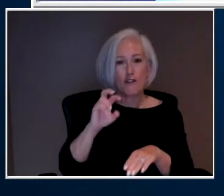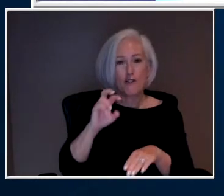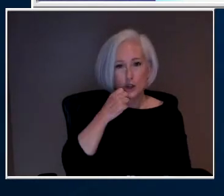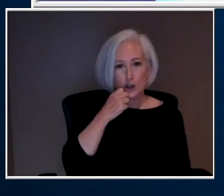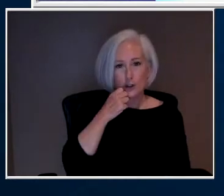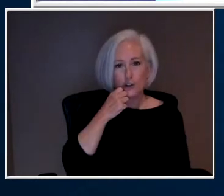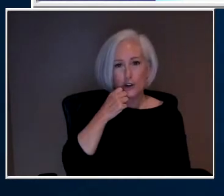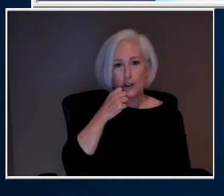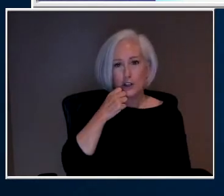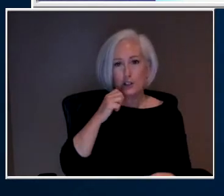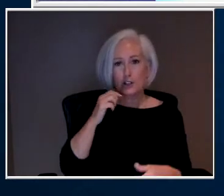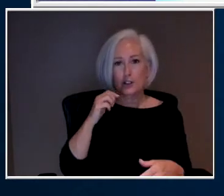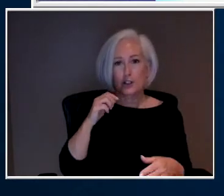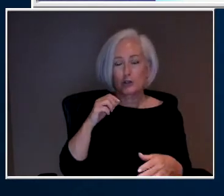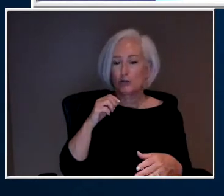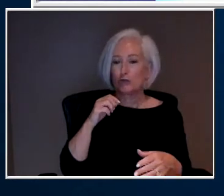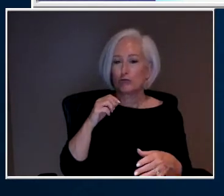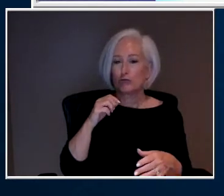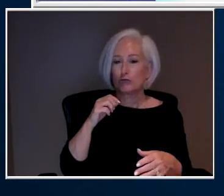pain? Dr. Syed?